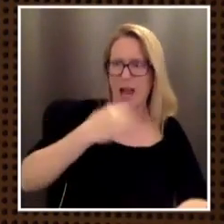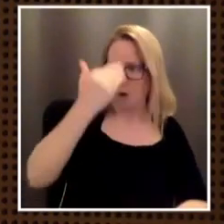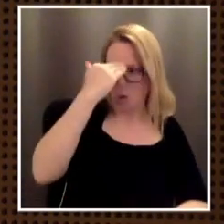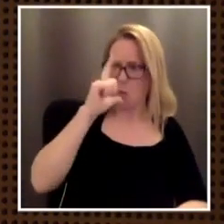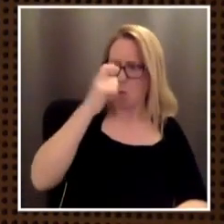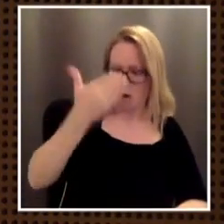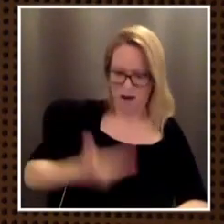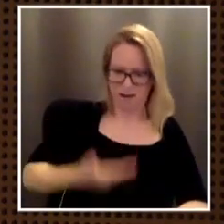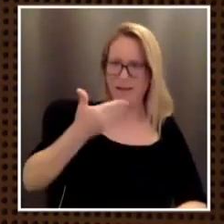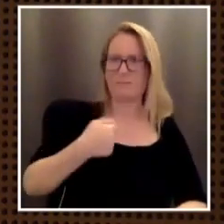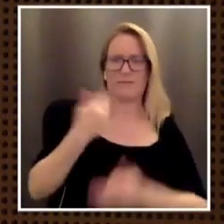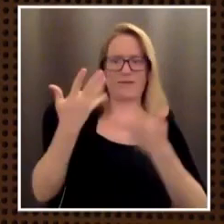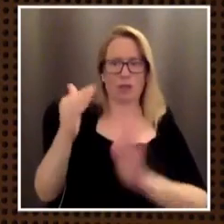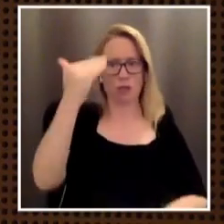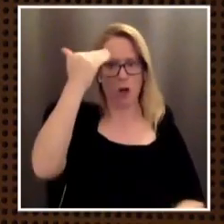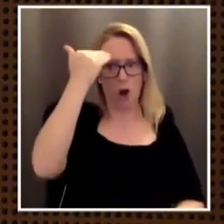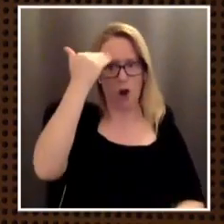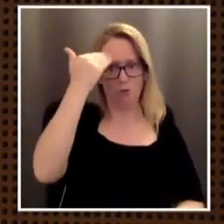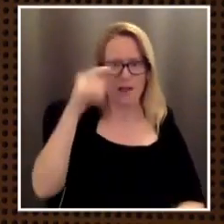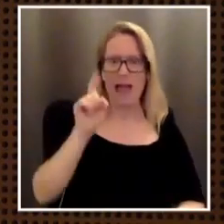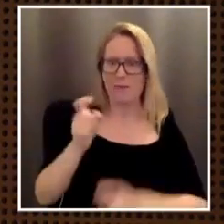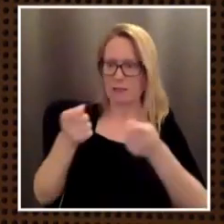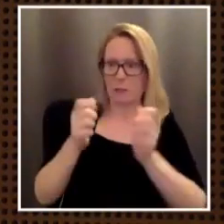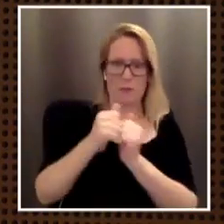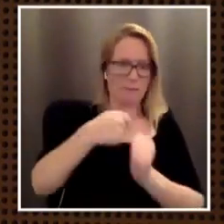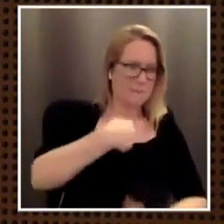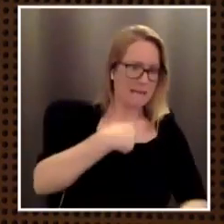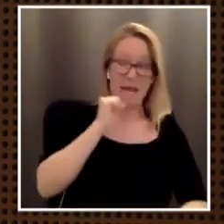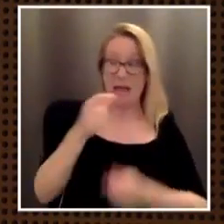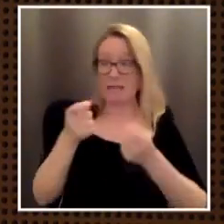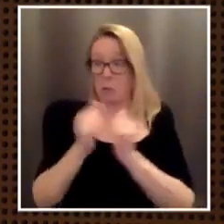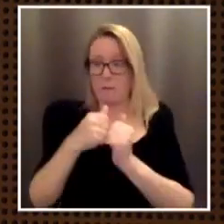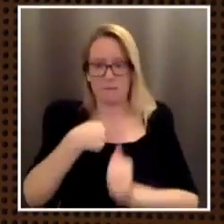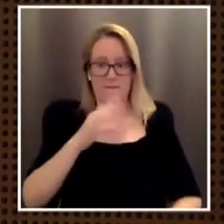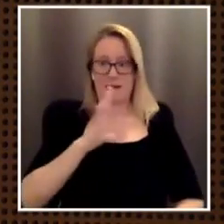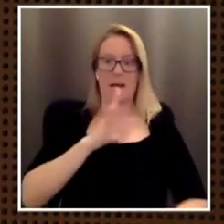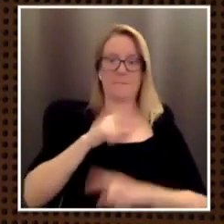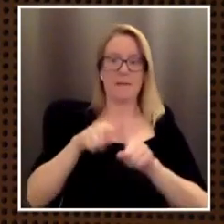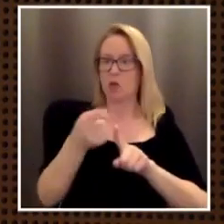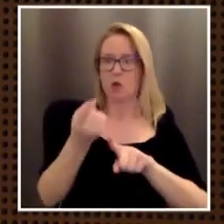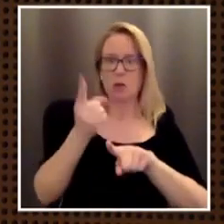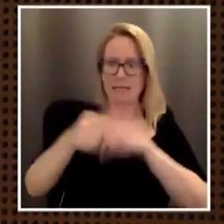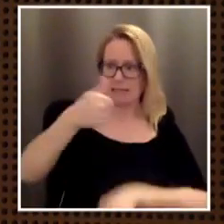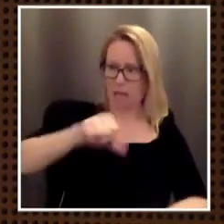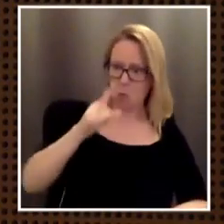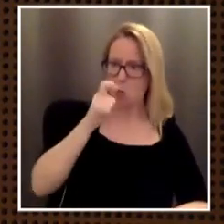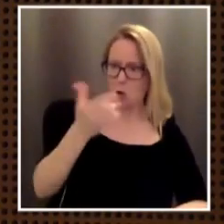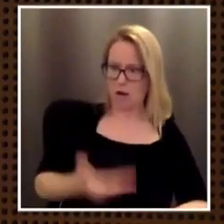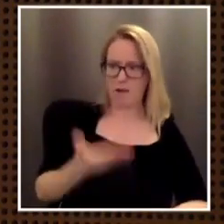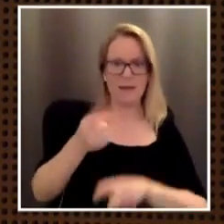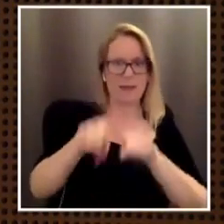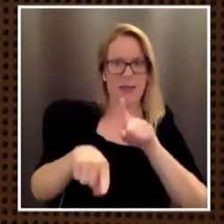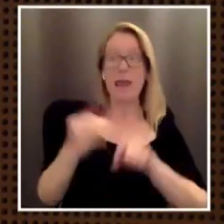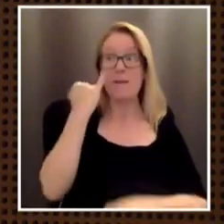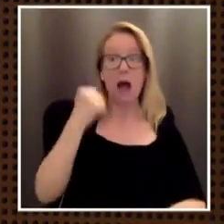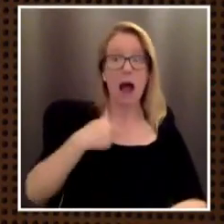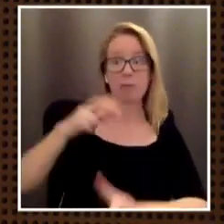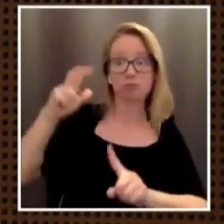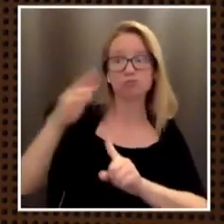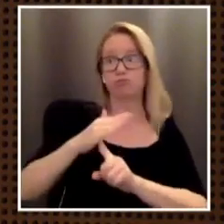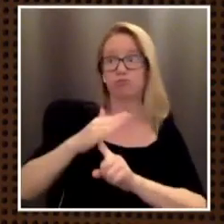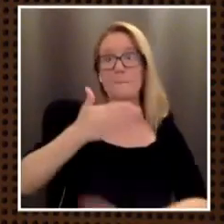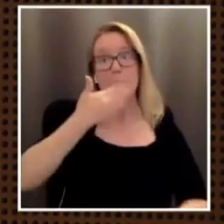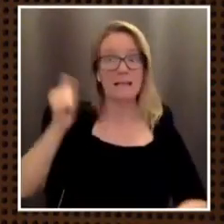am. You have to deal with me or not deal with me, but you can't deny who I am. If I'm the best Emily, will